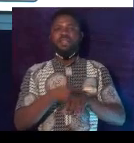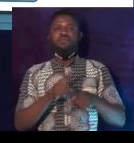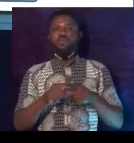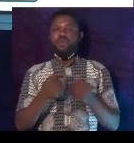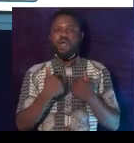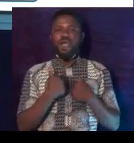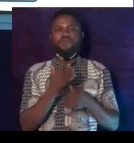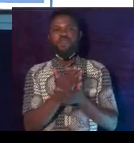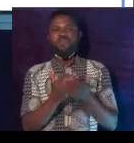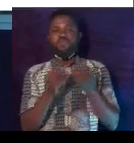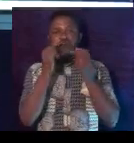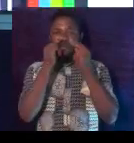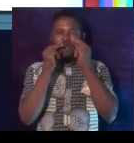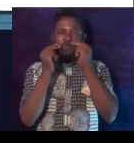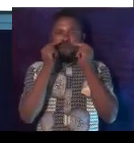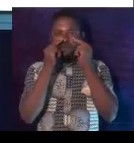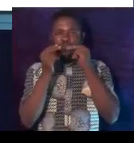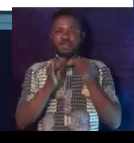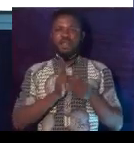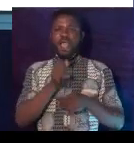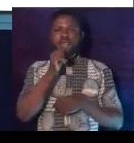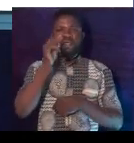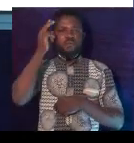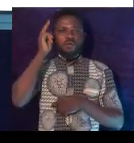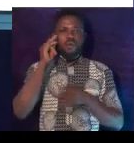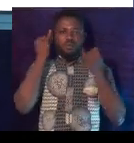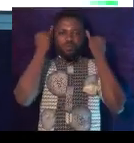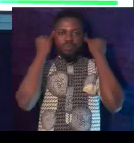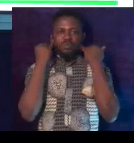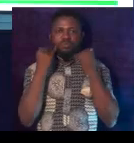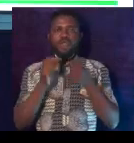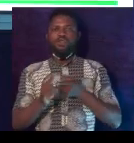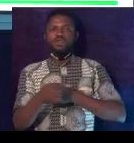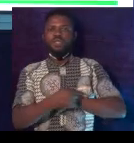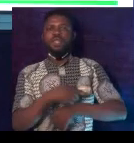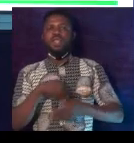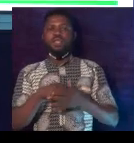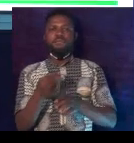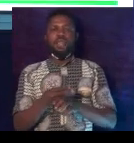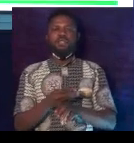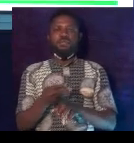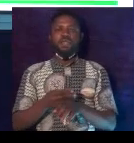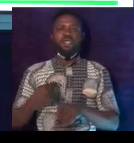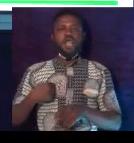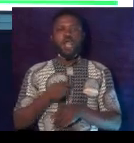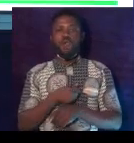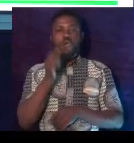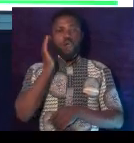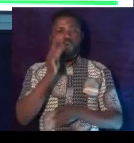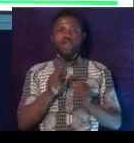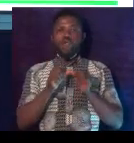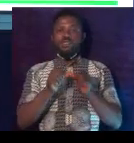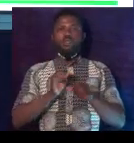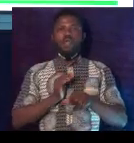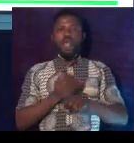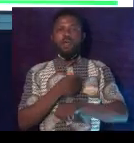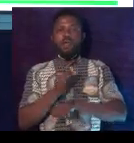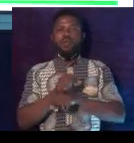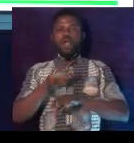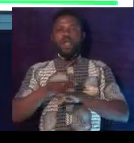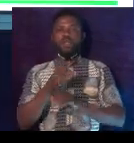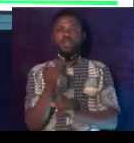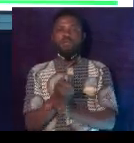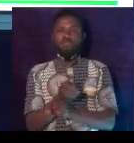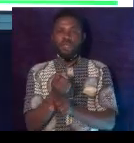it is time to have some fun. I am Uncle Agbaje. Today in mathematics, we will continue our